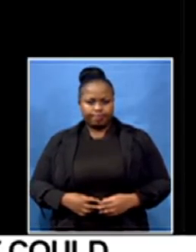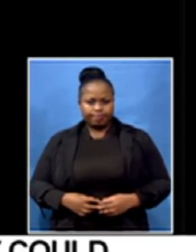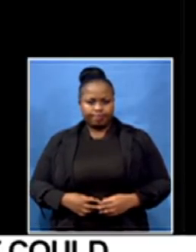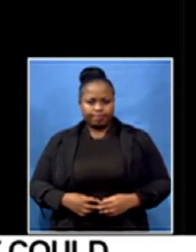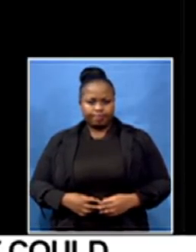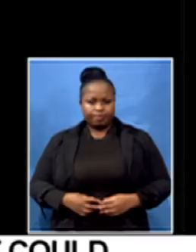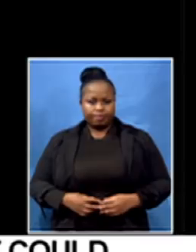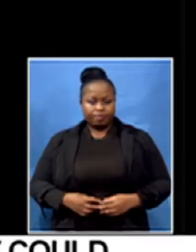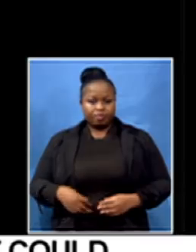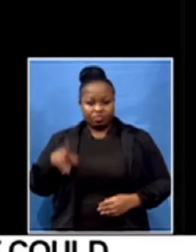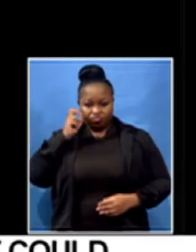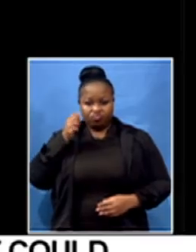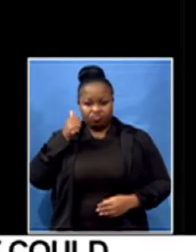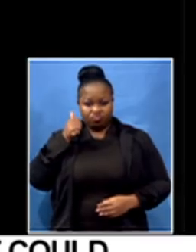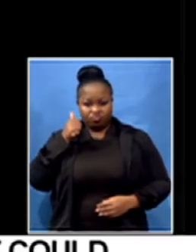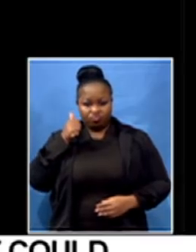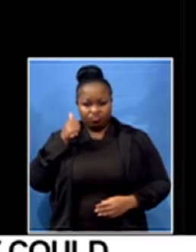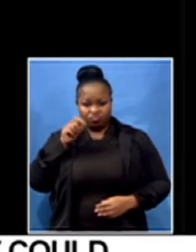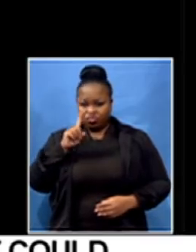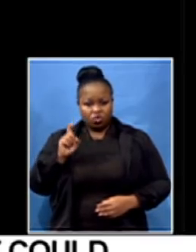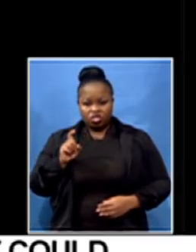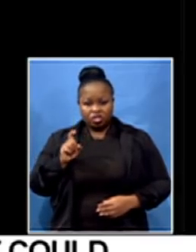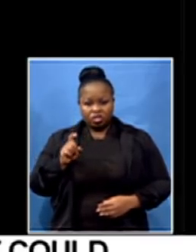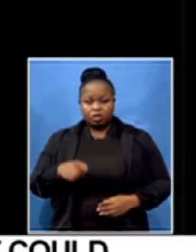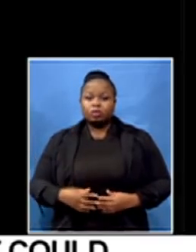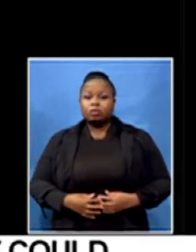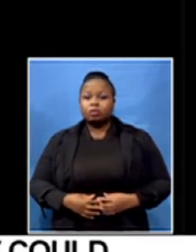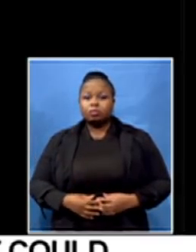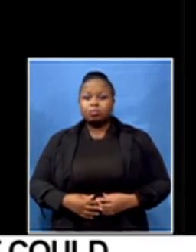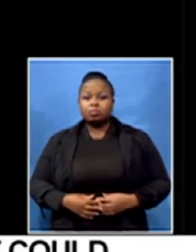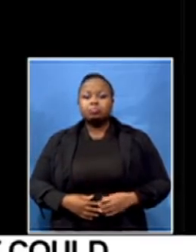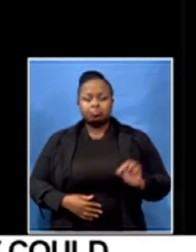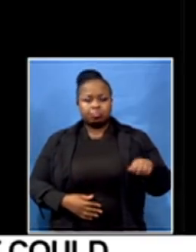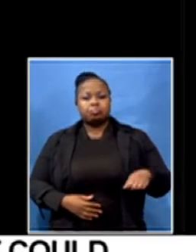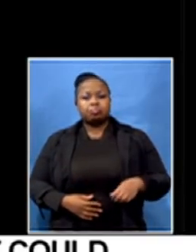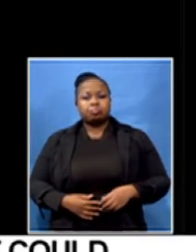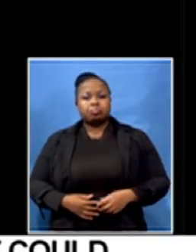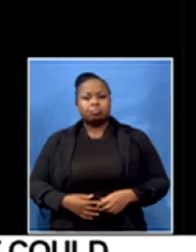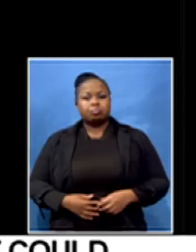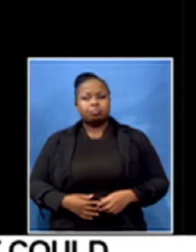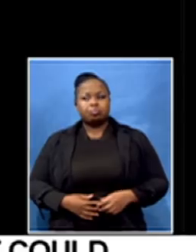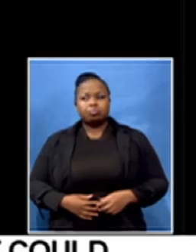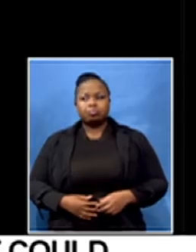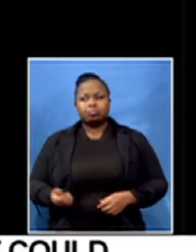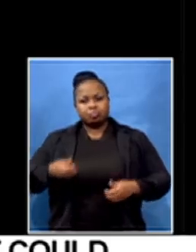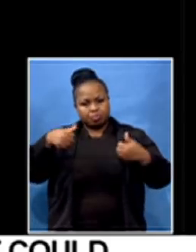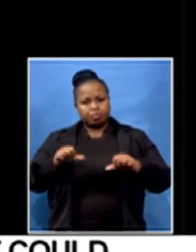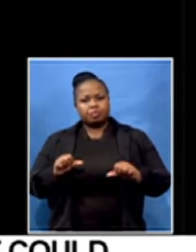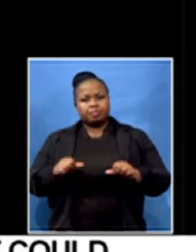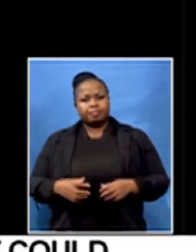Did you get my question? Is it your question? Yes, ma'am. Is Honorable Goya?